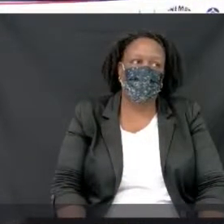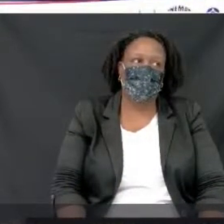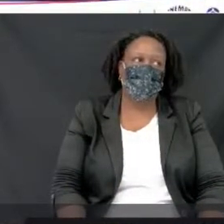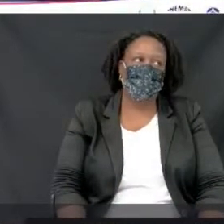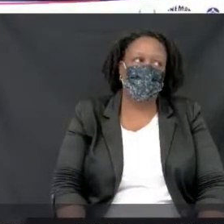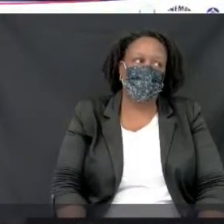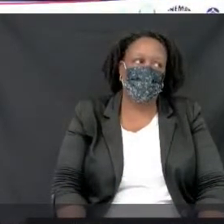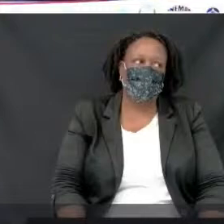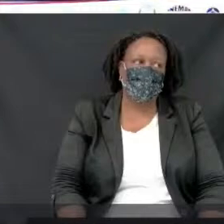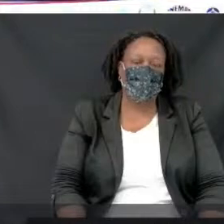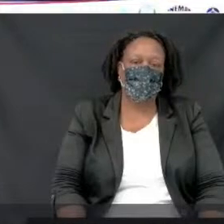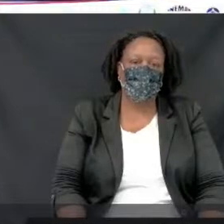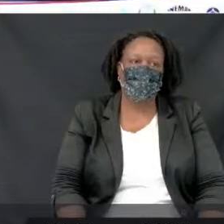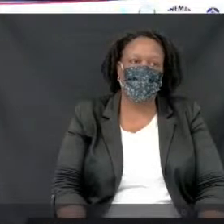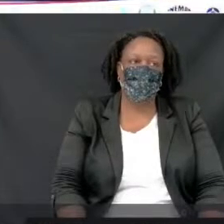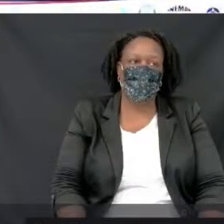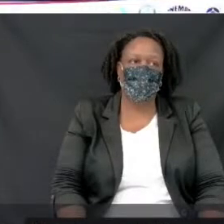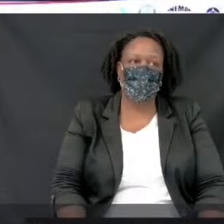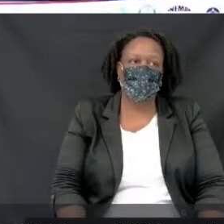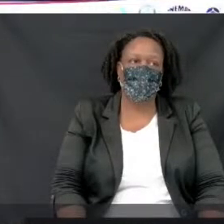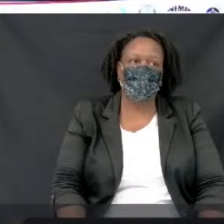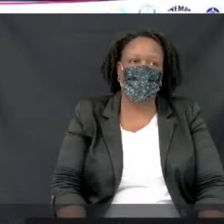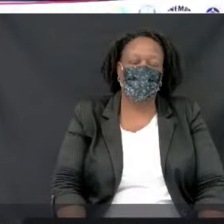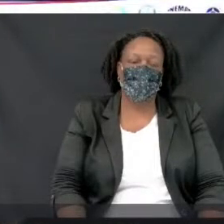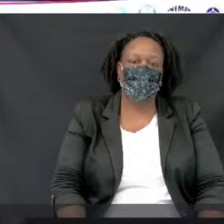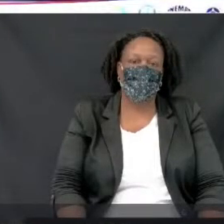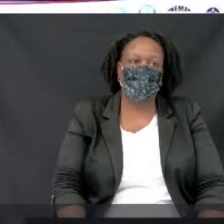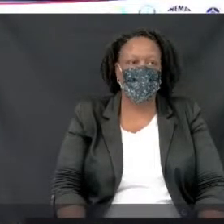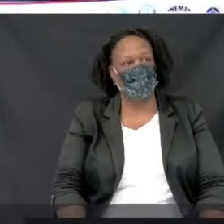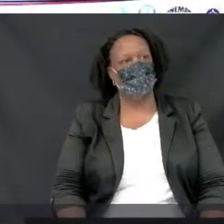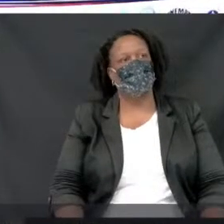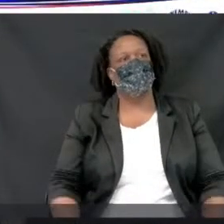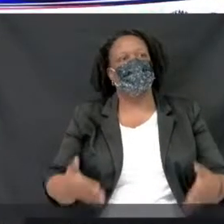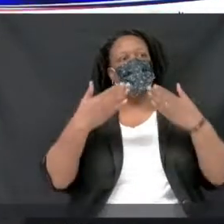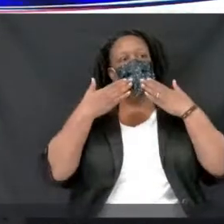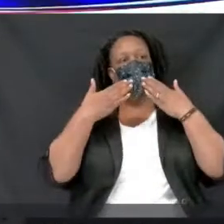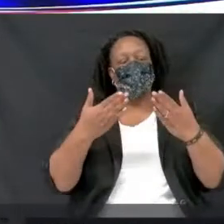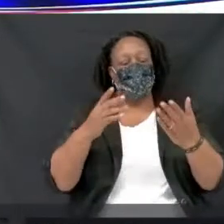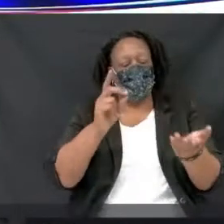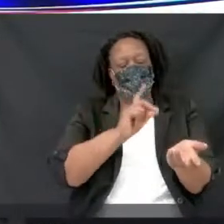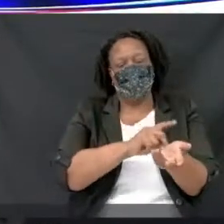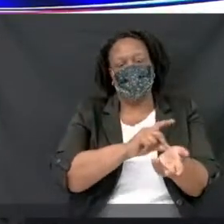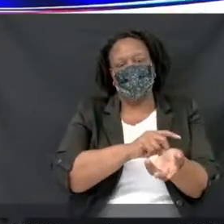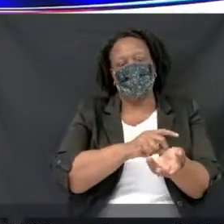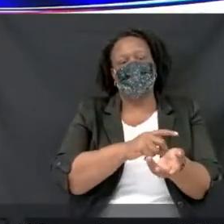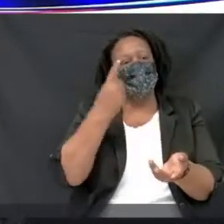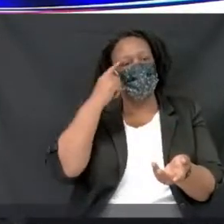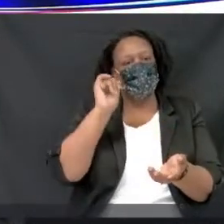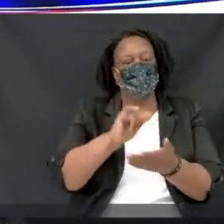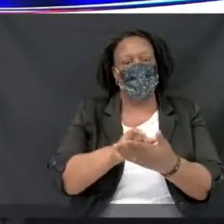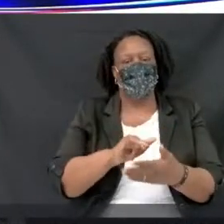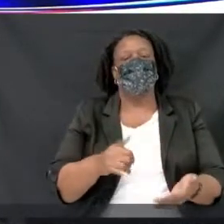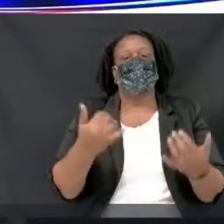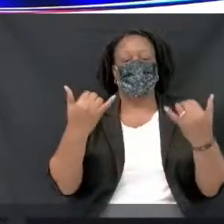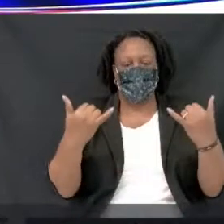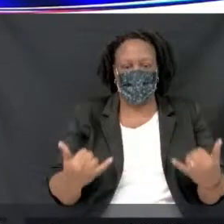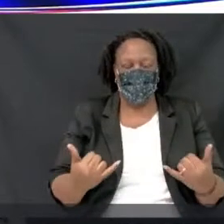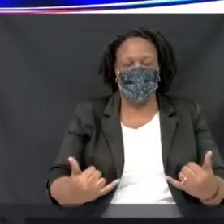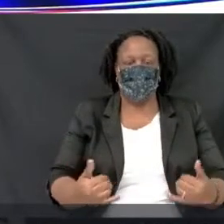Thank you very much, Dr. Wilkinson, for your presentation.